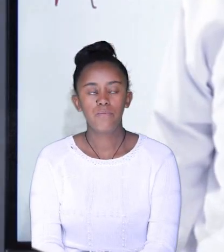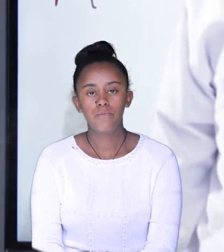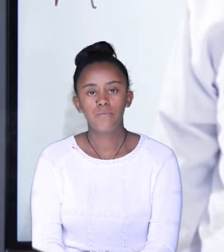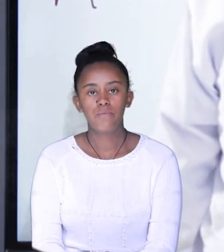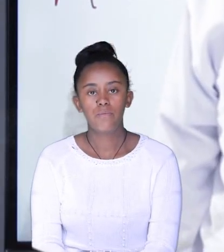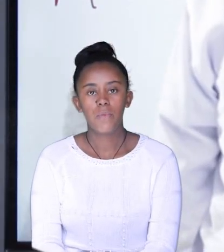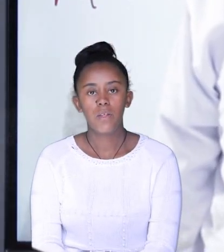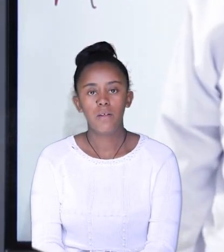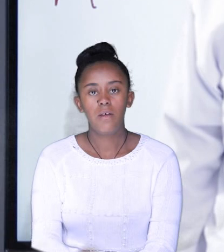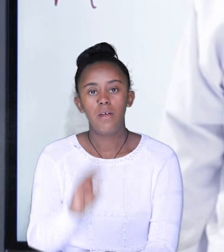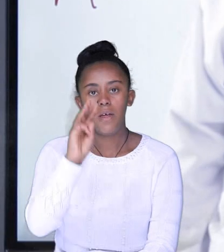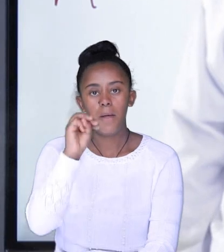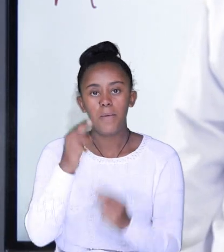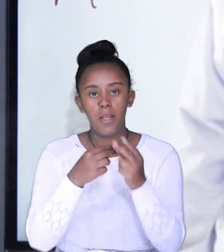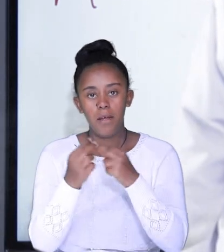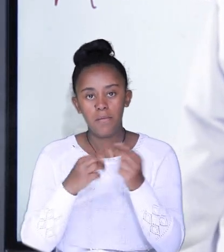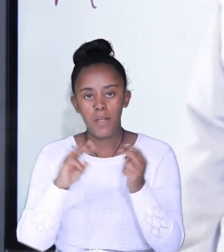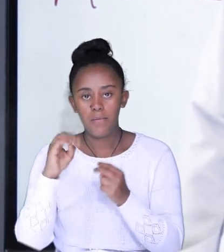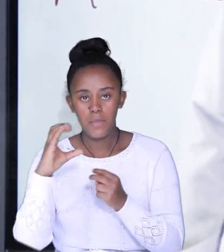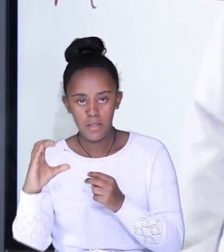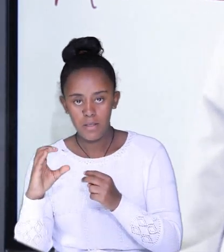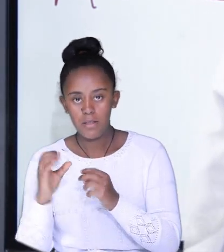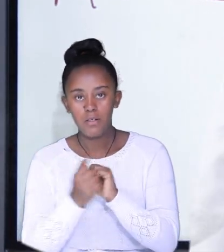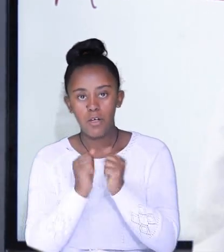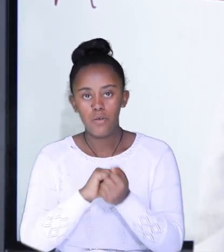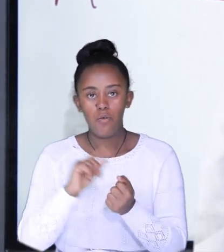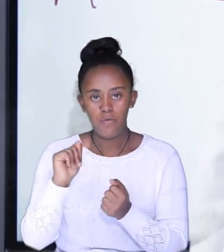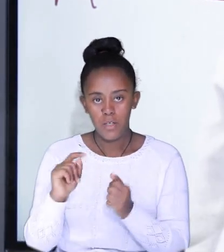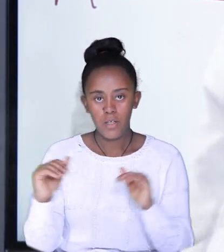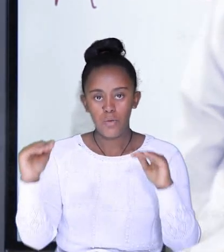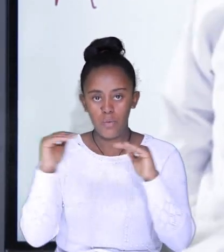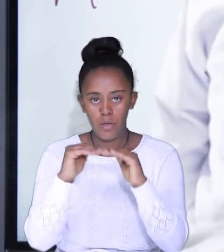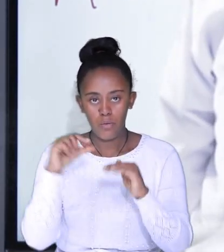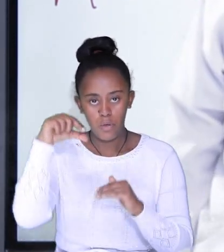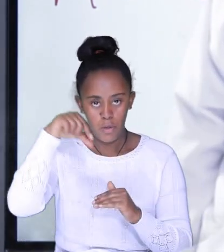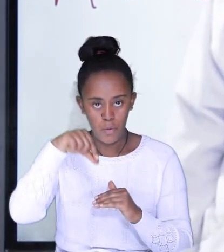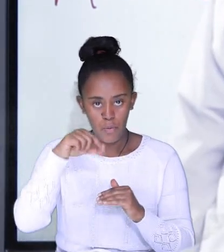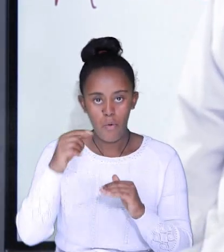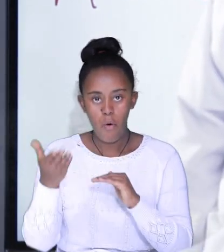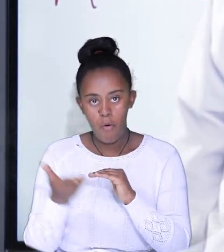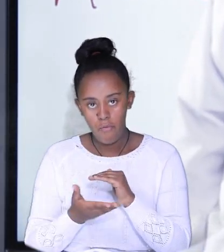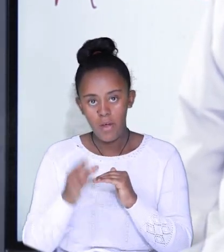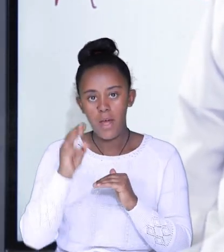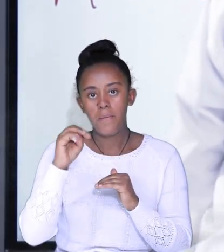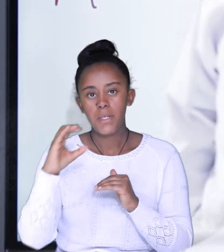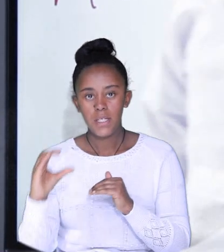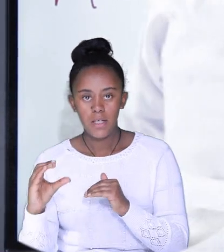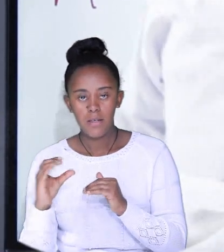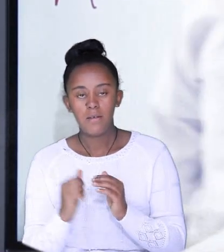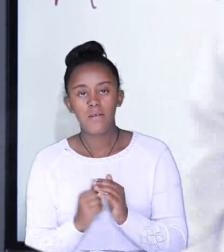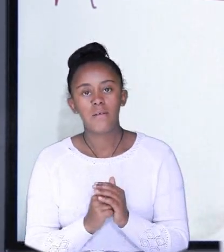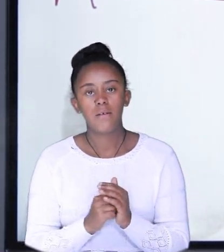M times MC change of T is equals to Q over MC